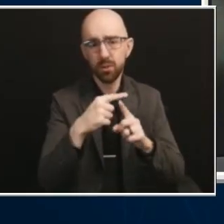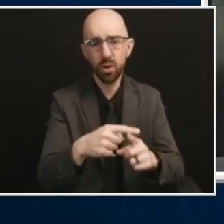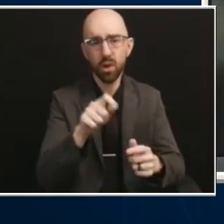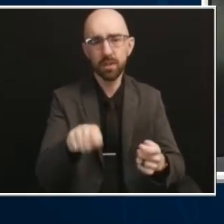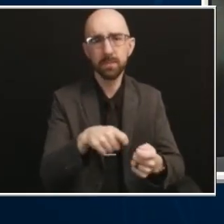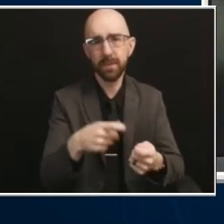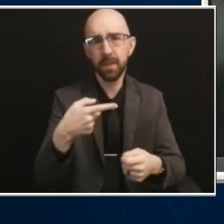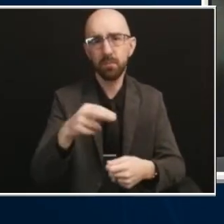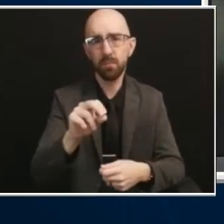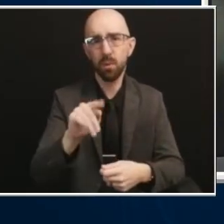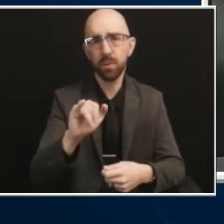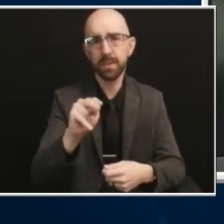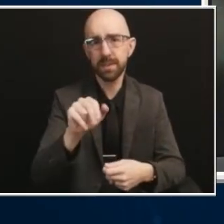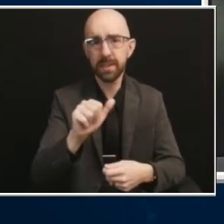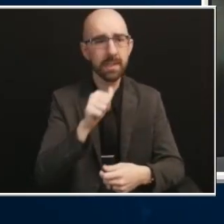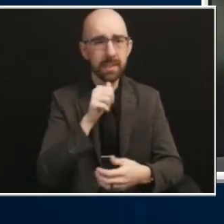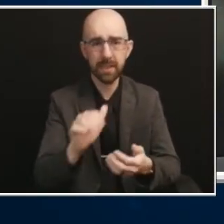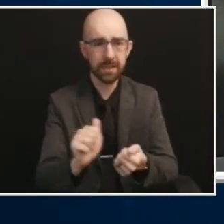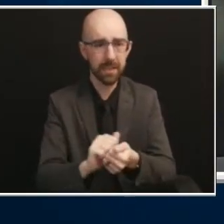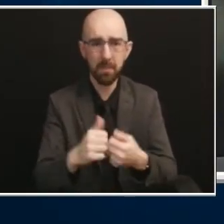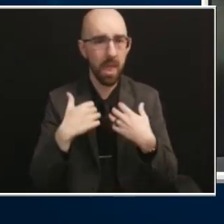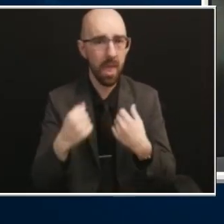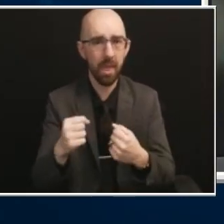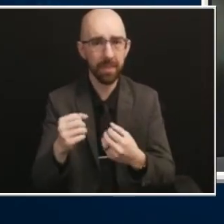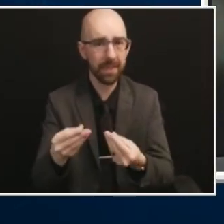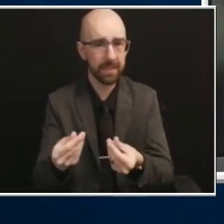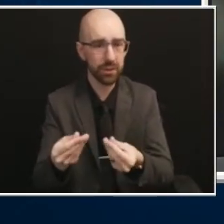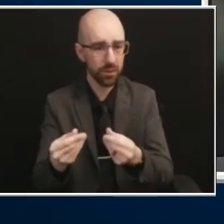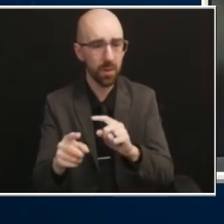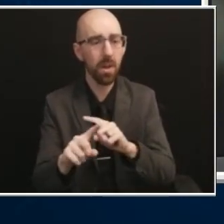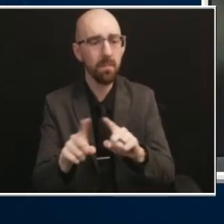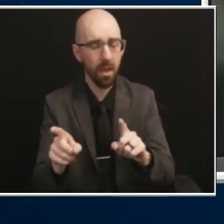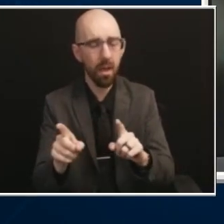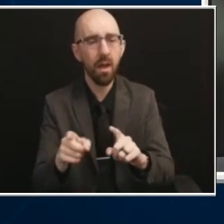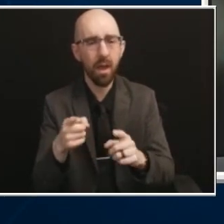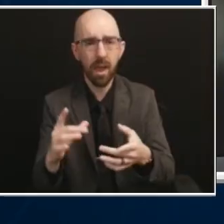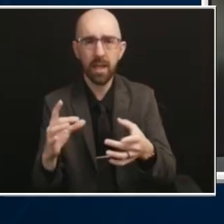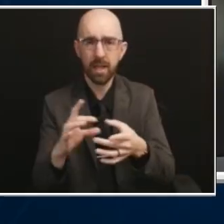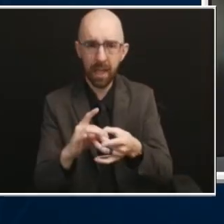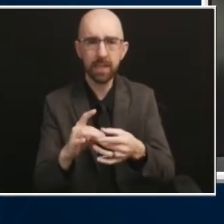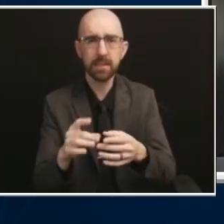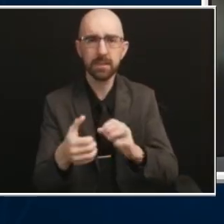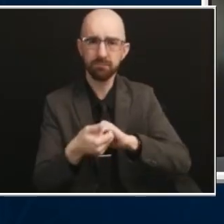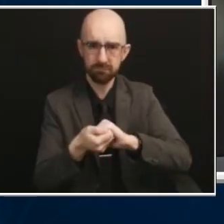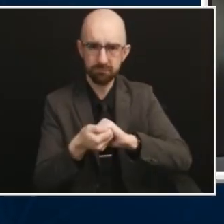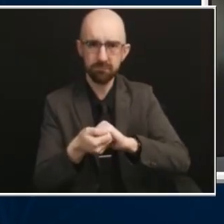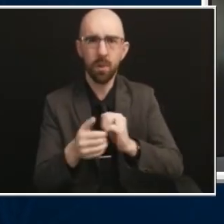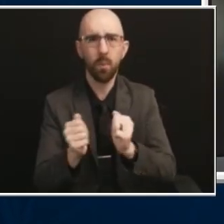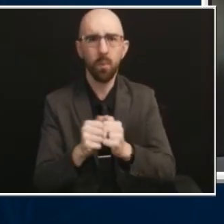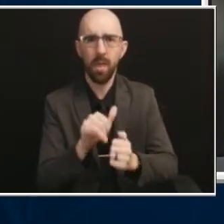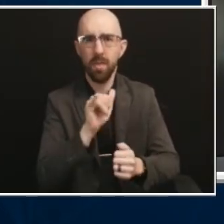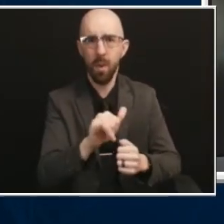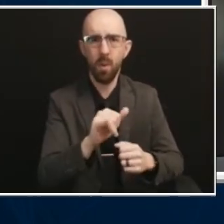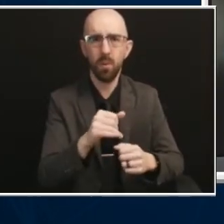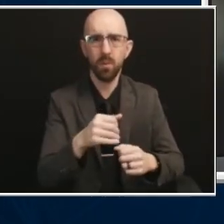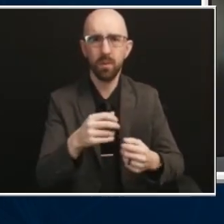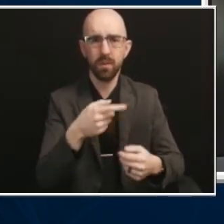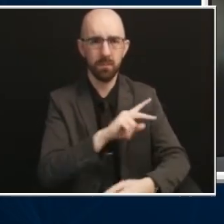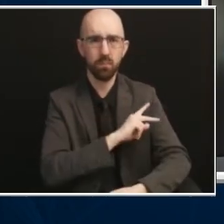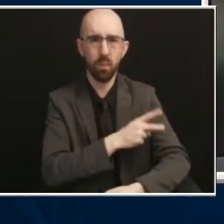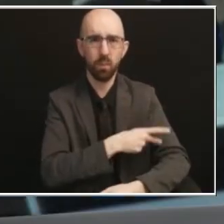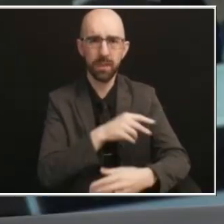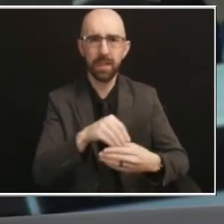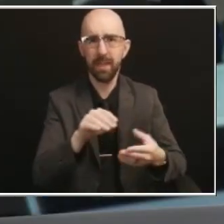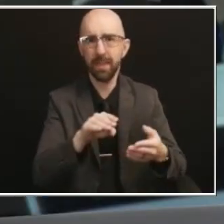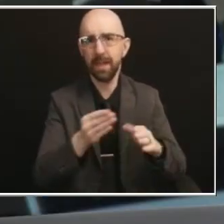doesn't do damage to healthy tissue, but it connects and binds directly to those proteins in the dead tissue so that then that